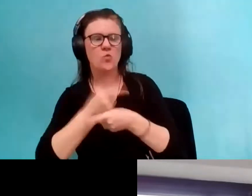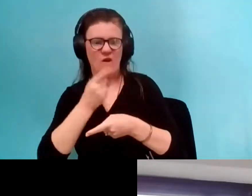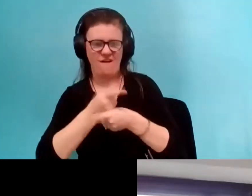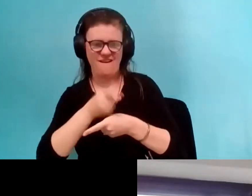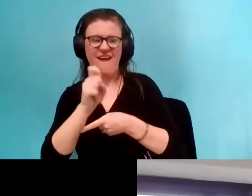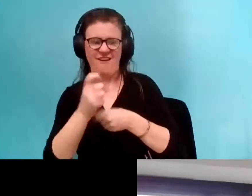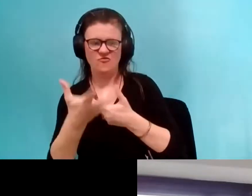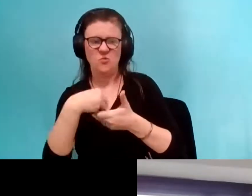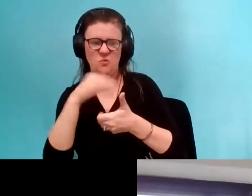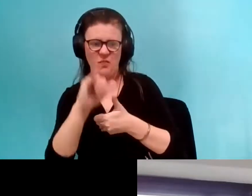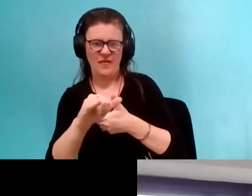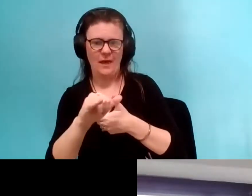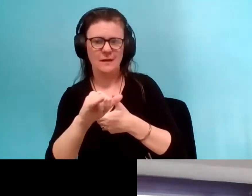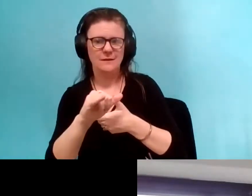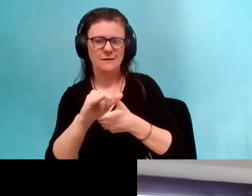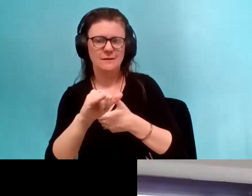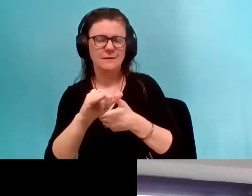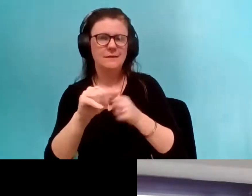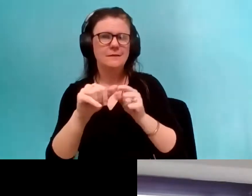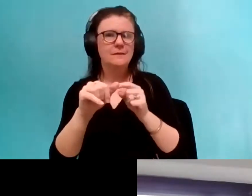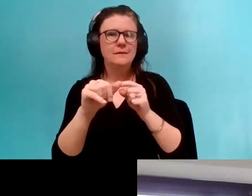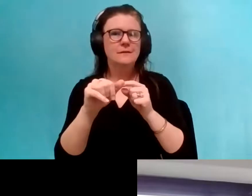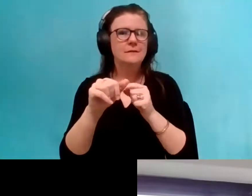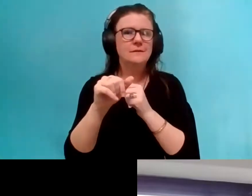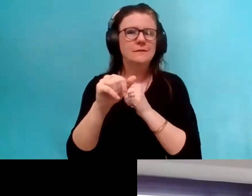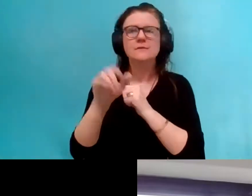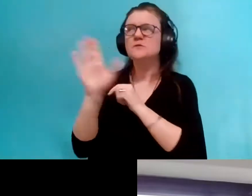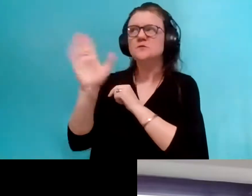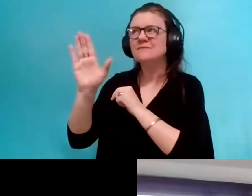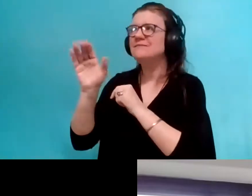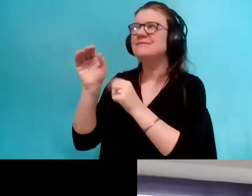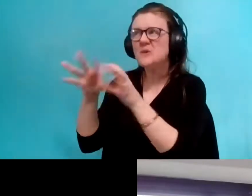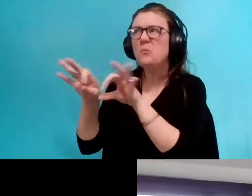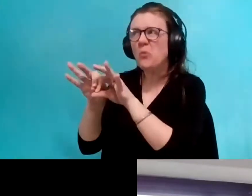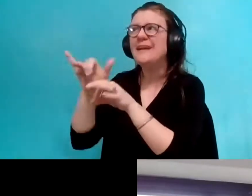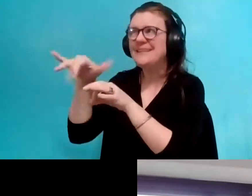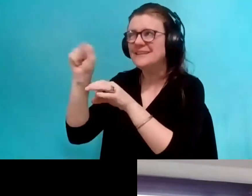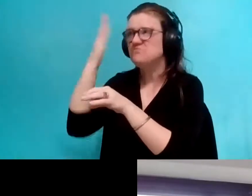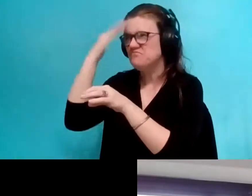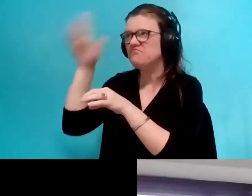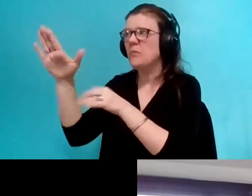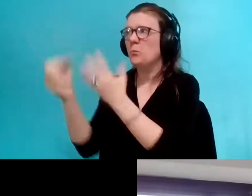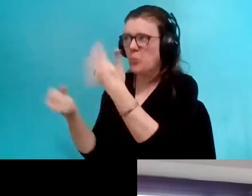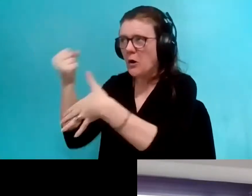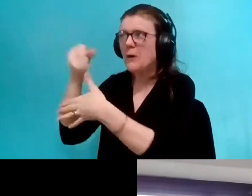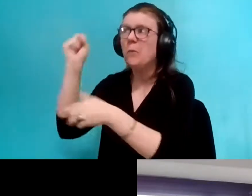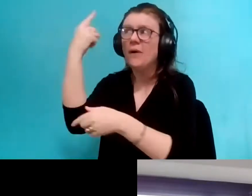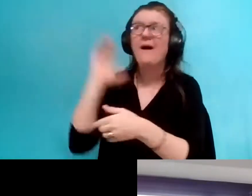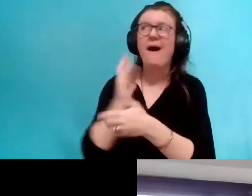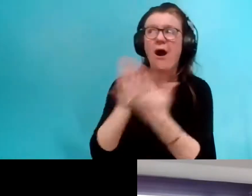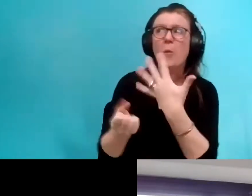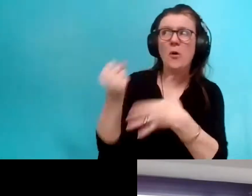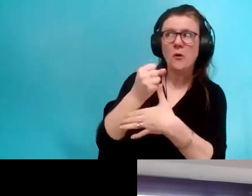just left up to them to determine what is relevant to produce and what relevant disaggregations